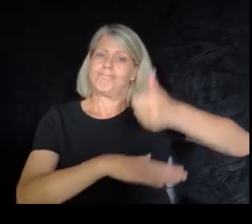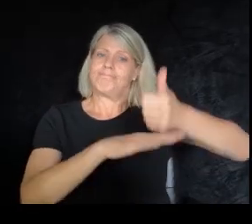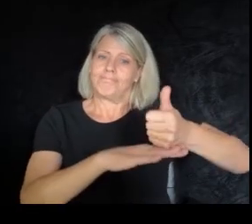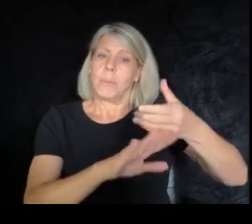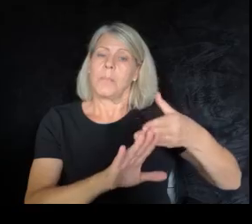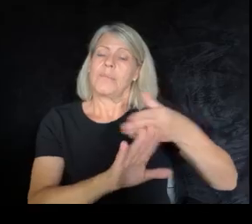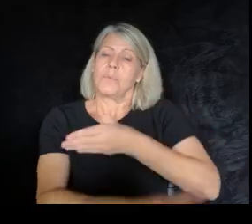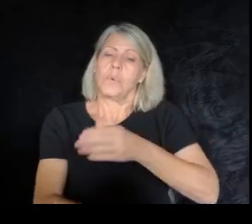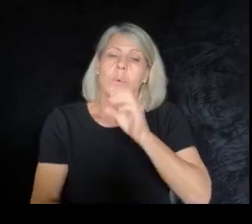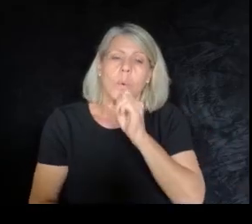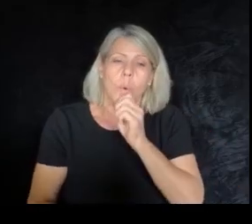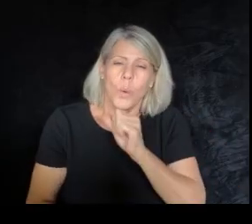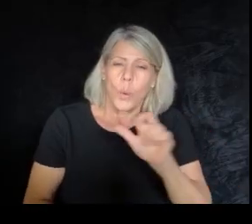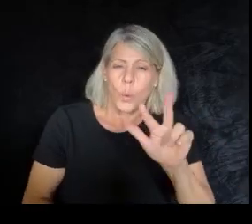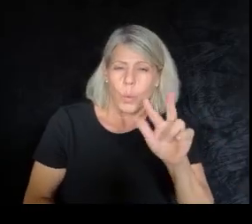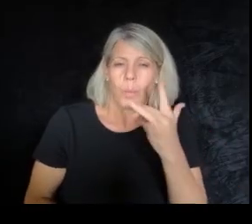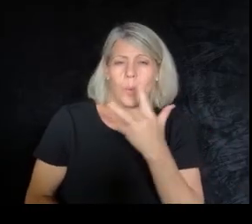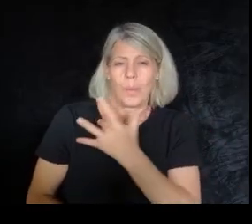third birthday.